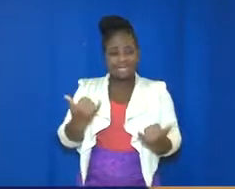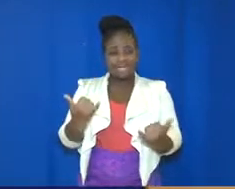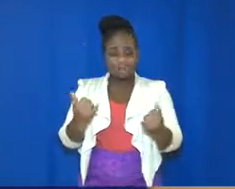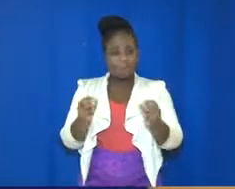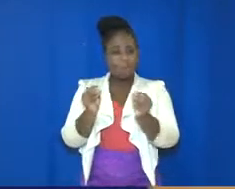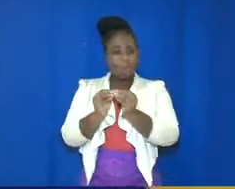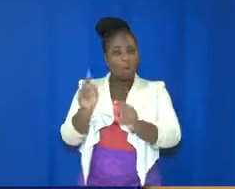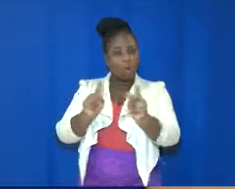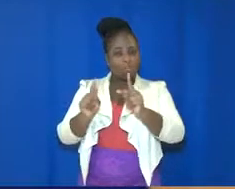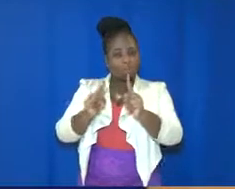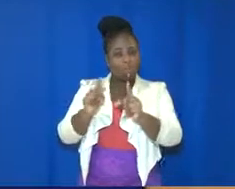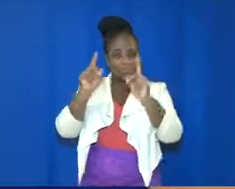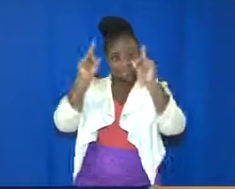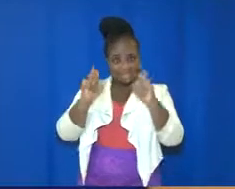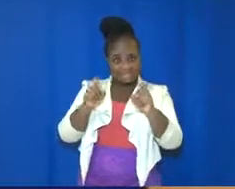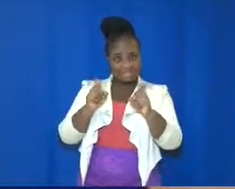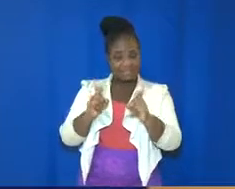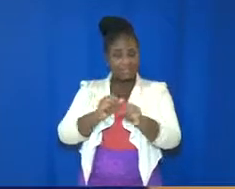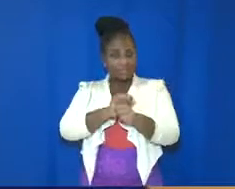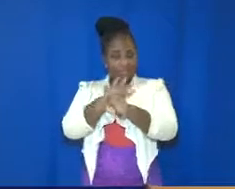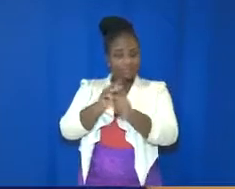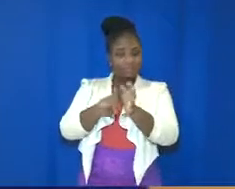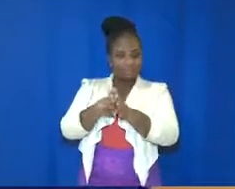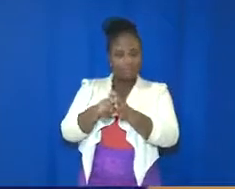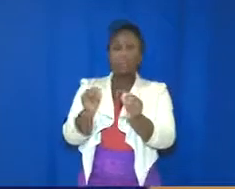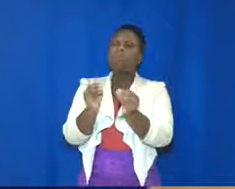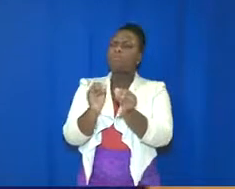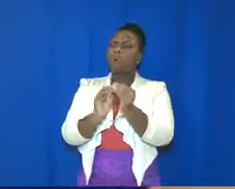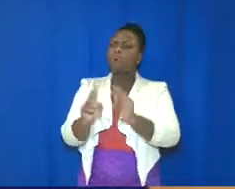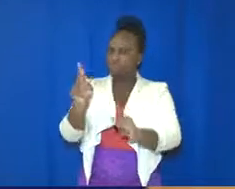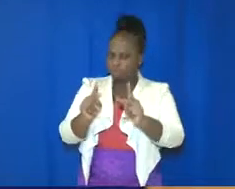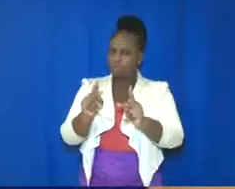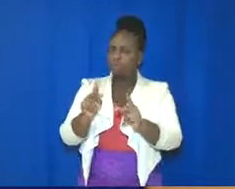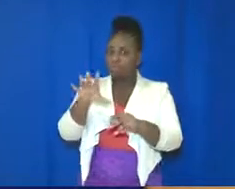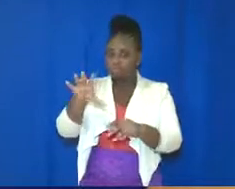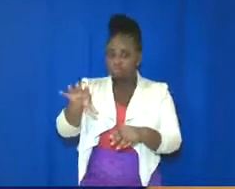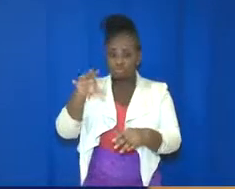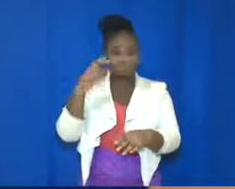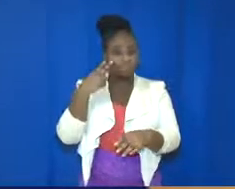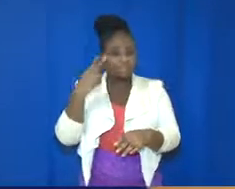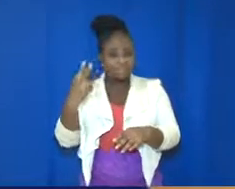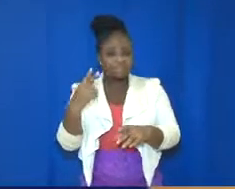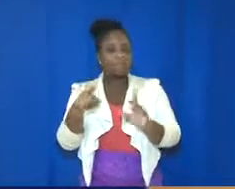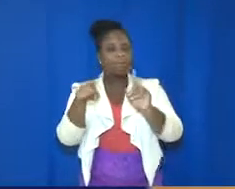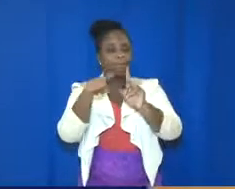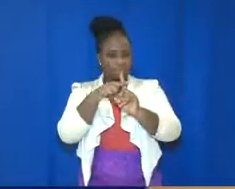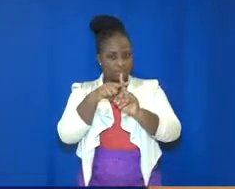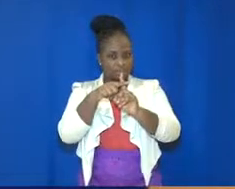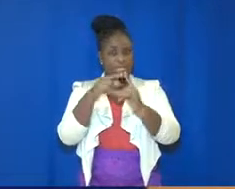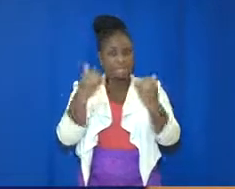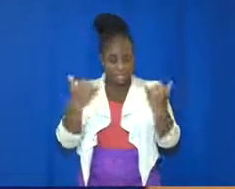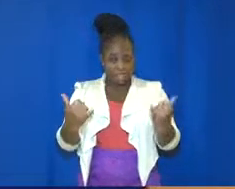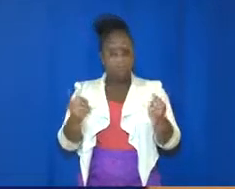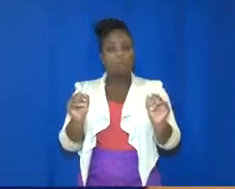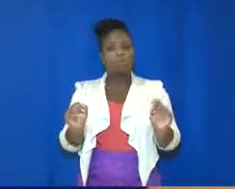the more people we test for the virus, the more persons we will discover as positive, and thus